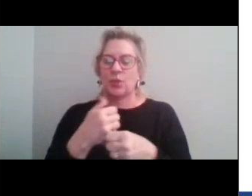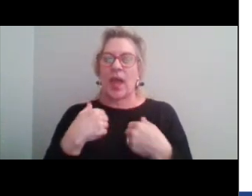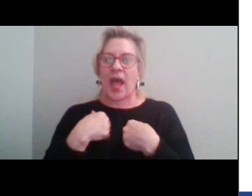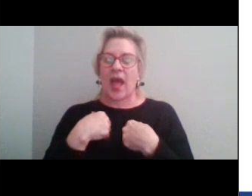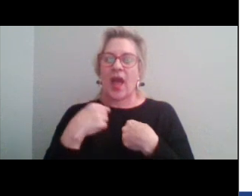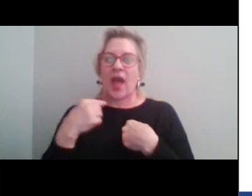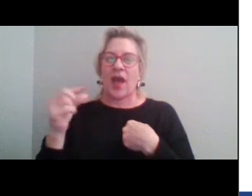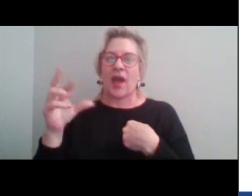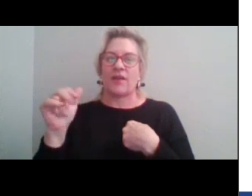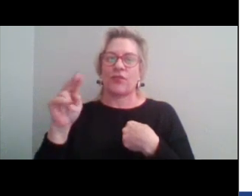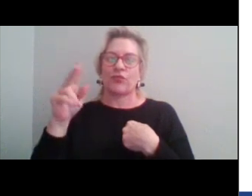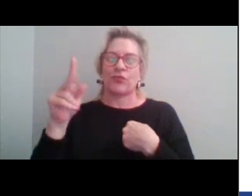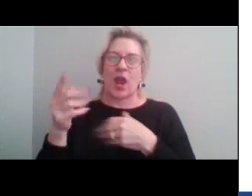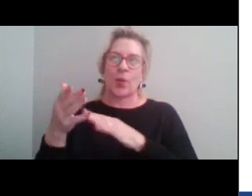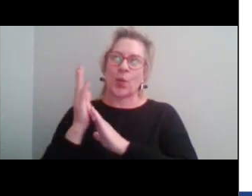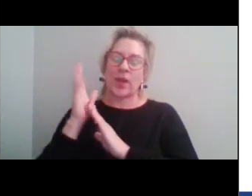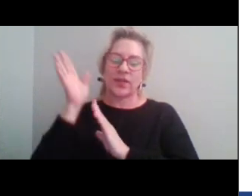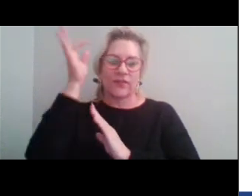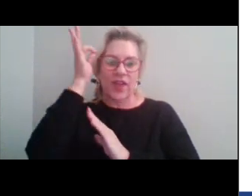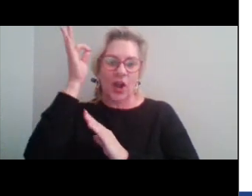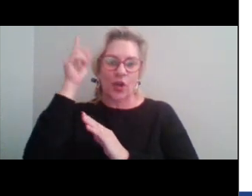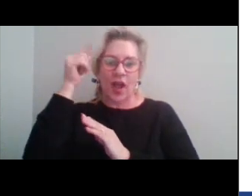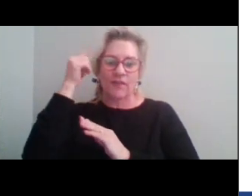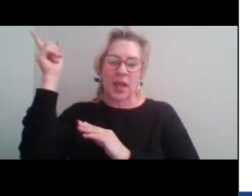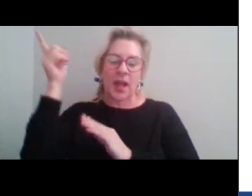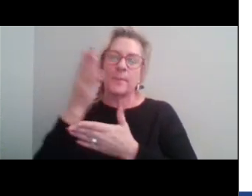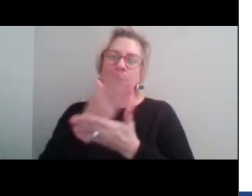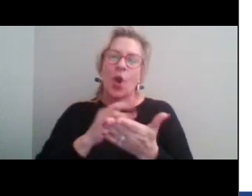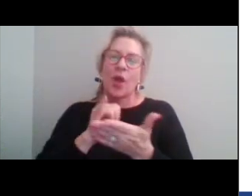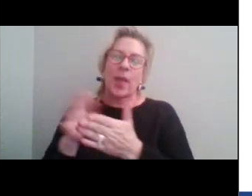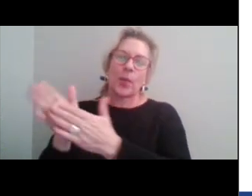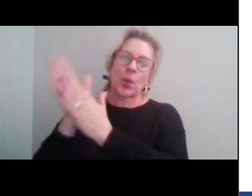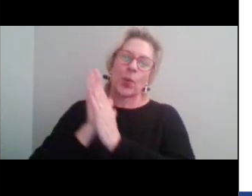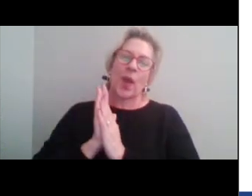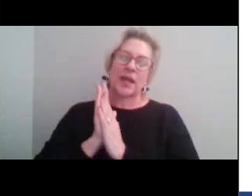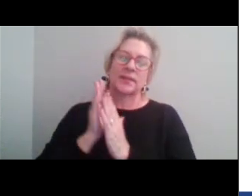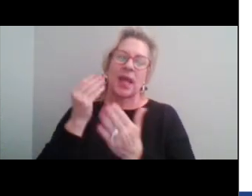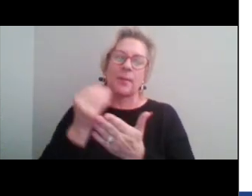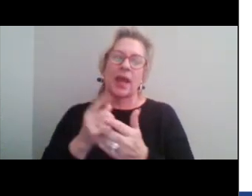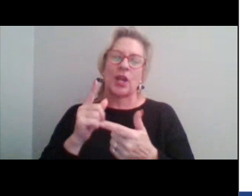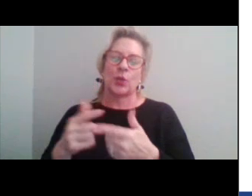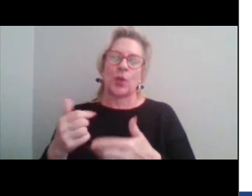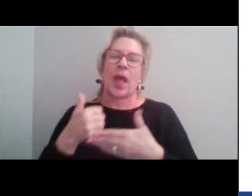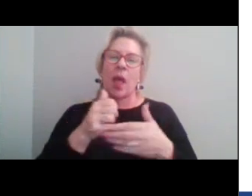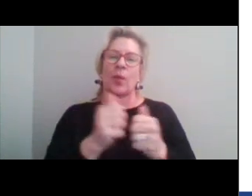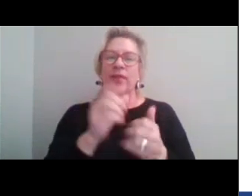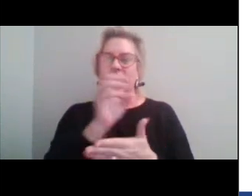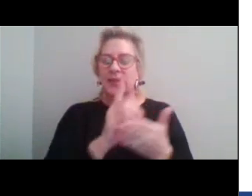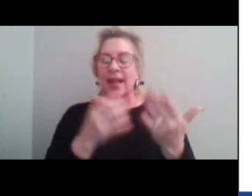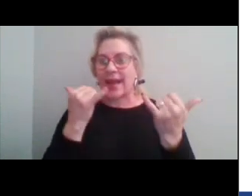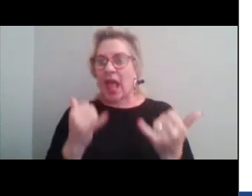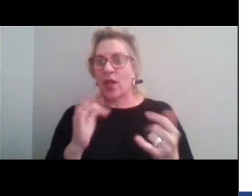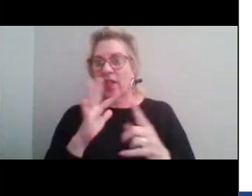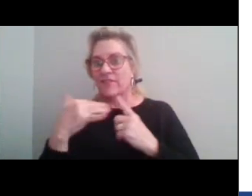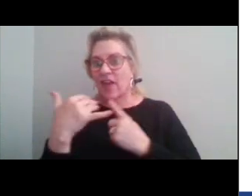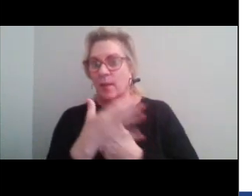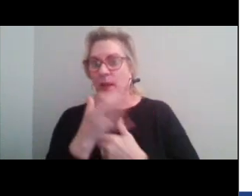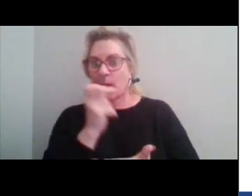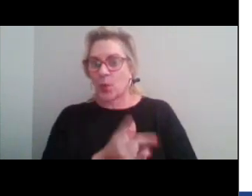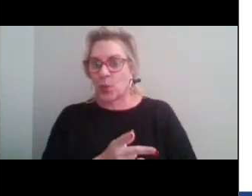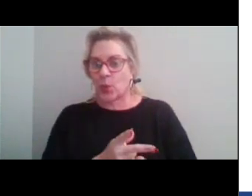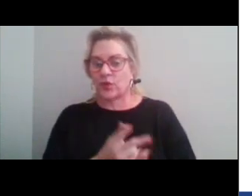request to the federal government now. Part of that request includes money to advance the design work now that the environmental is done. And so